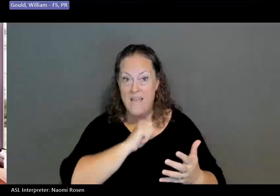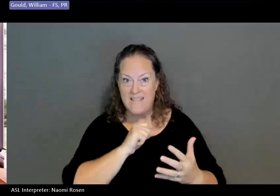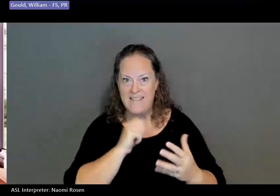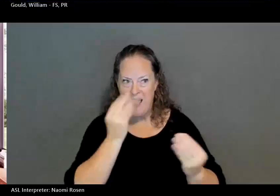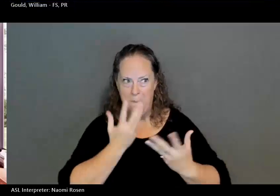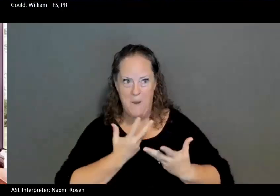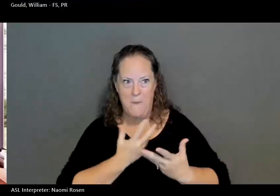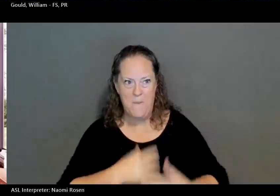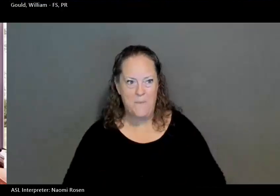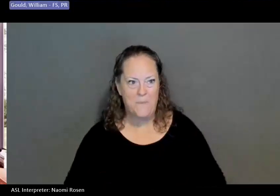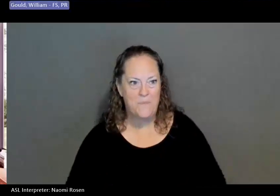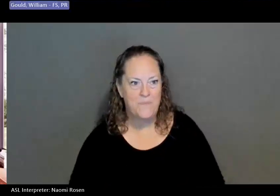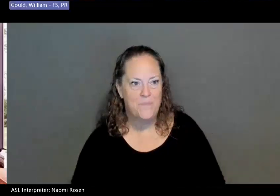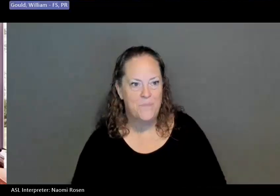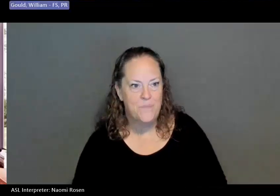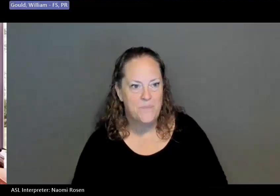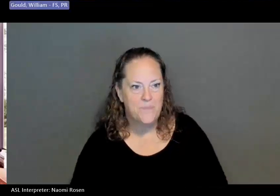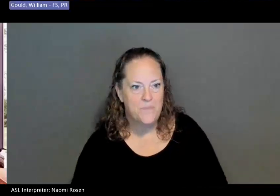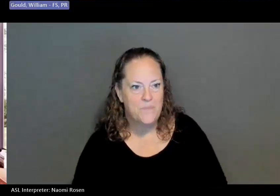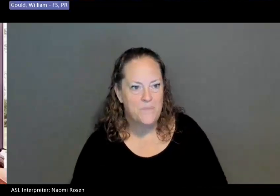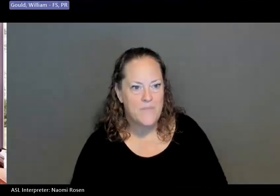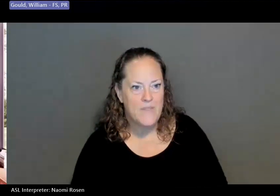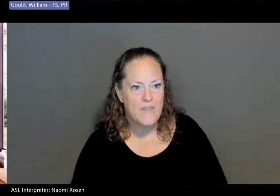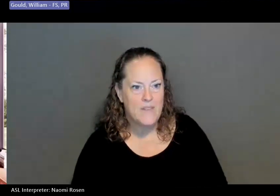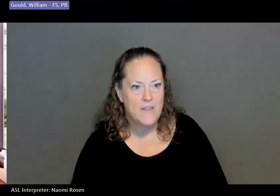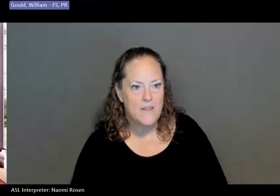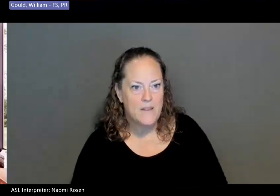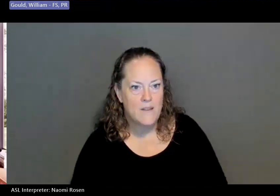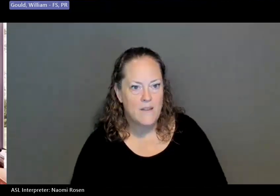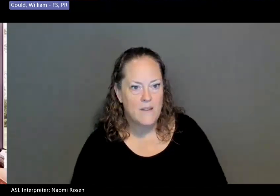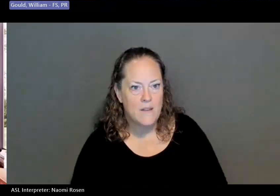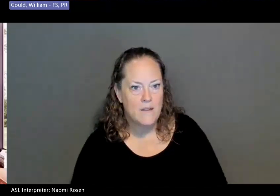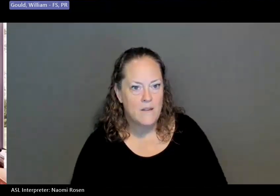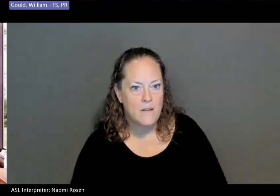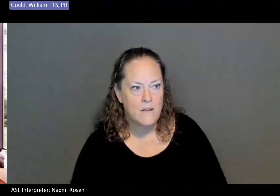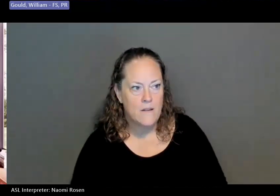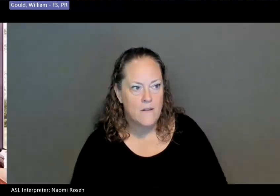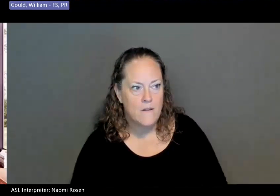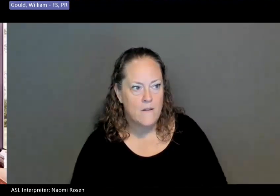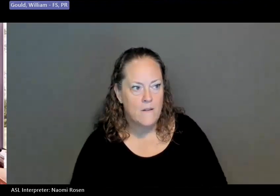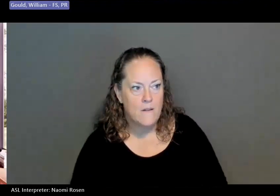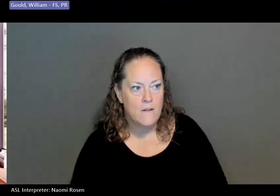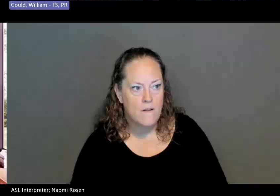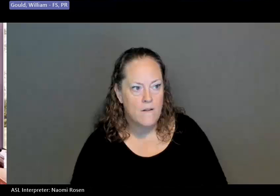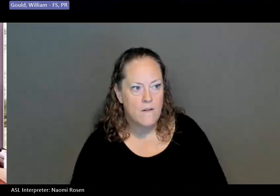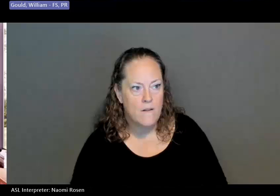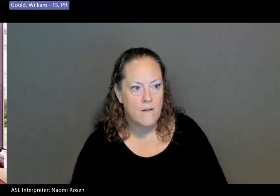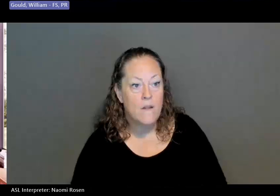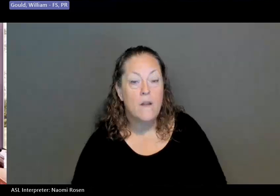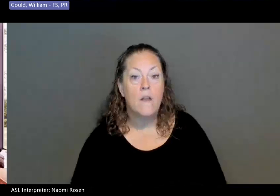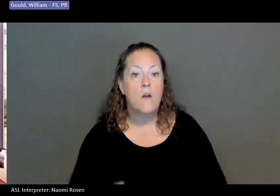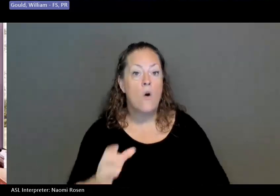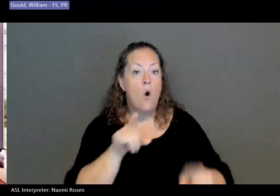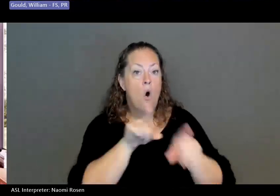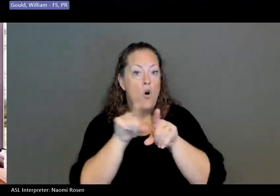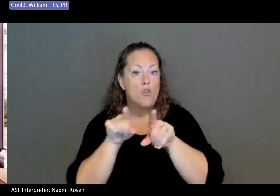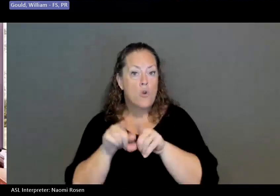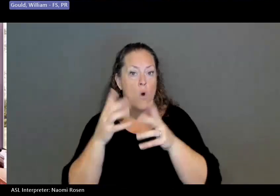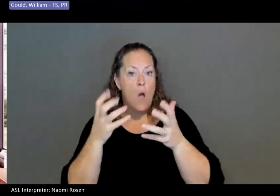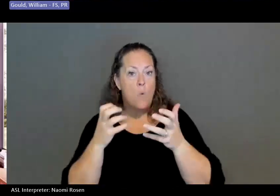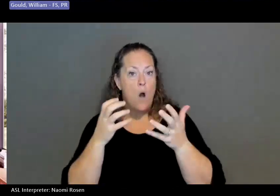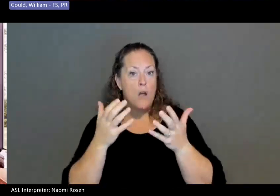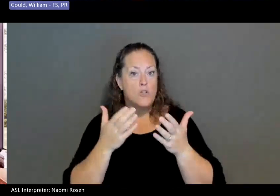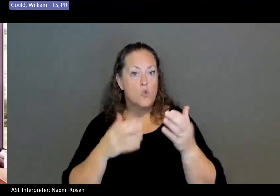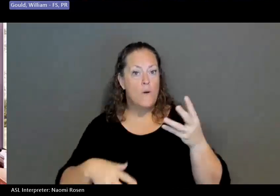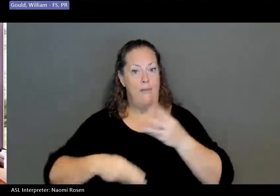I do want to mention that we're also interested in working with